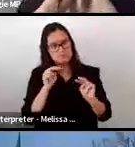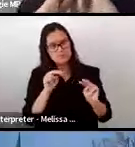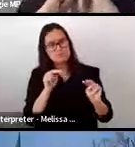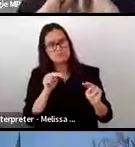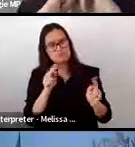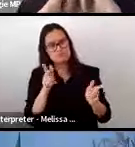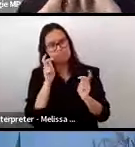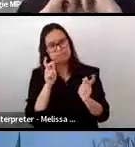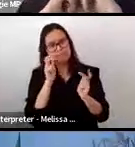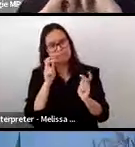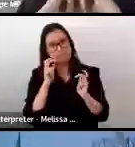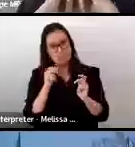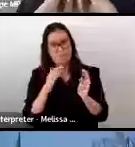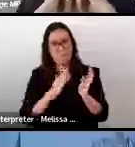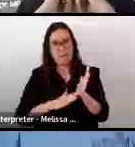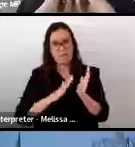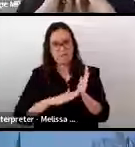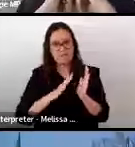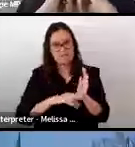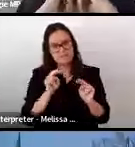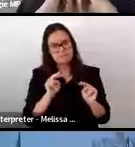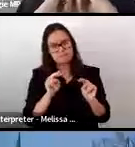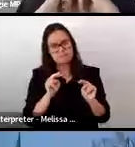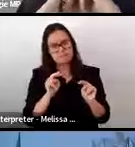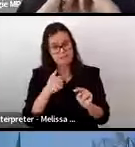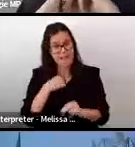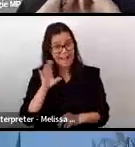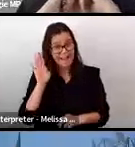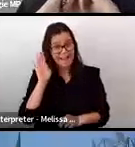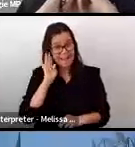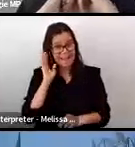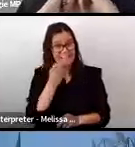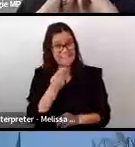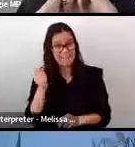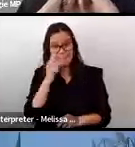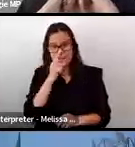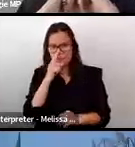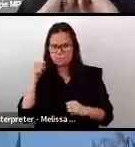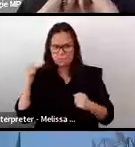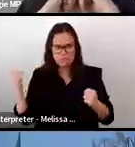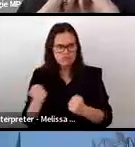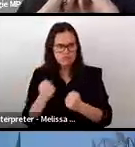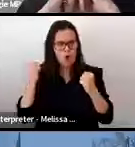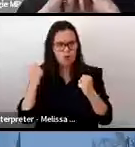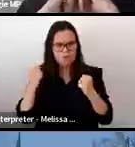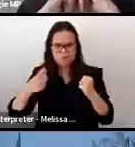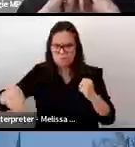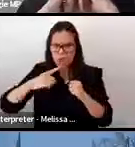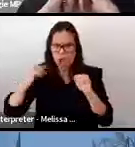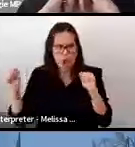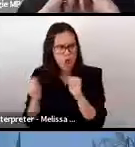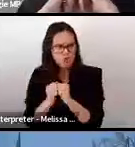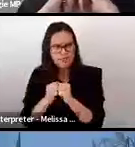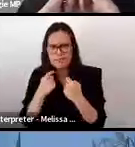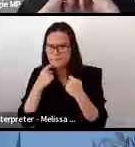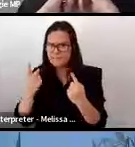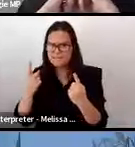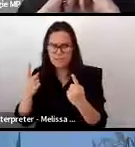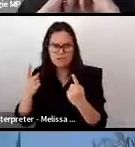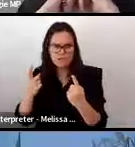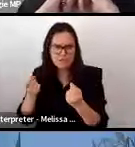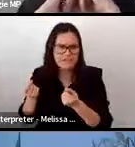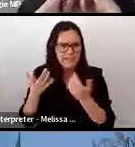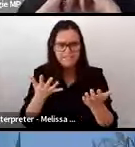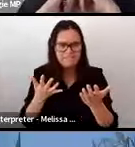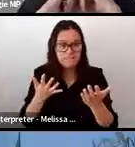months, I can hear that you're receiving strong and clear and united messages. Turn those messages into amendments to